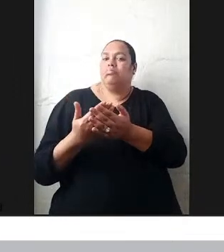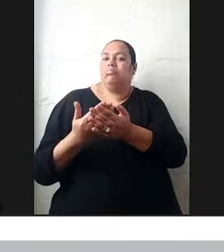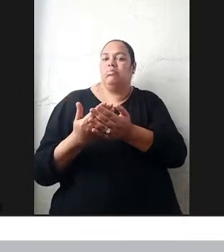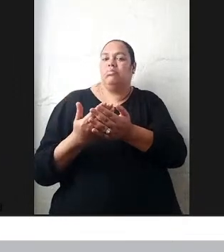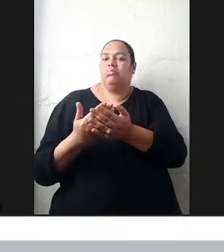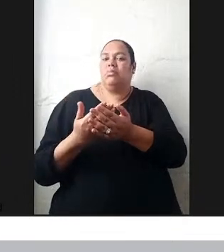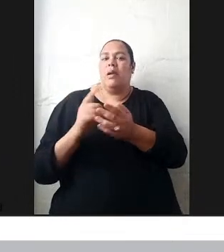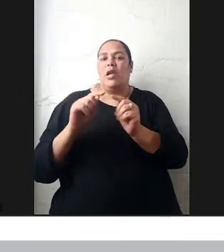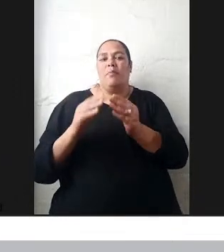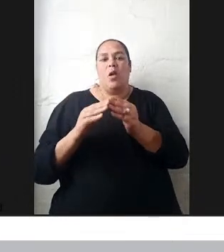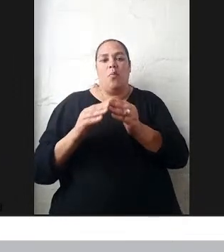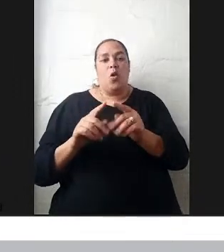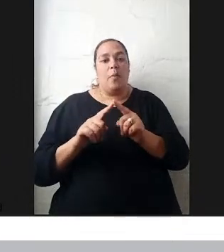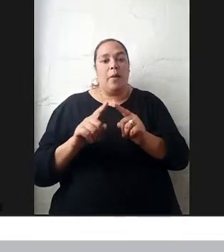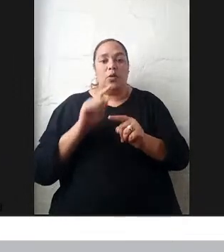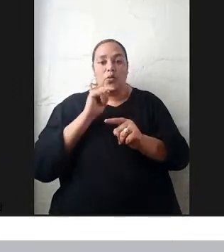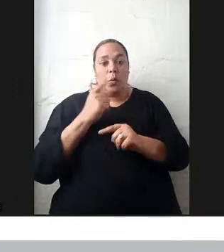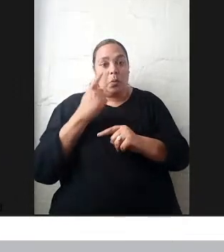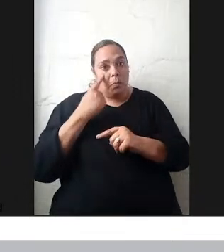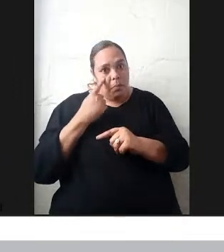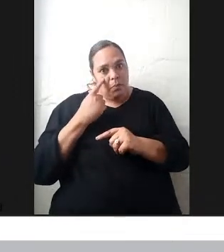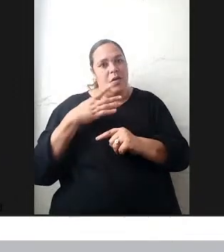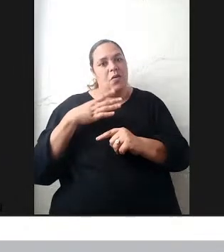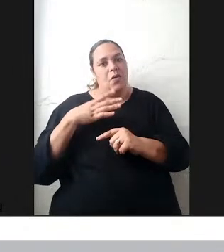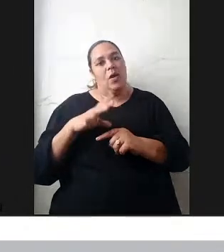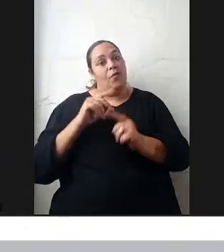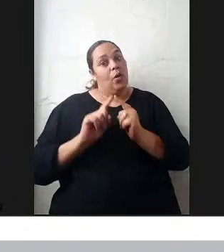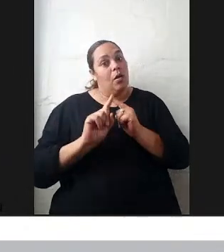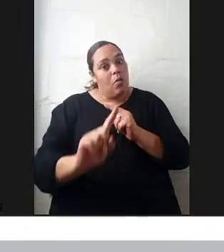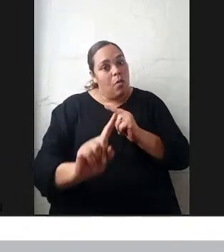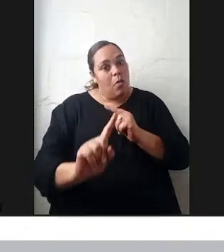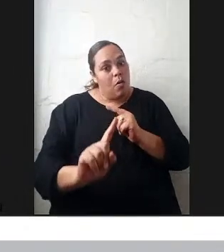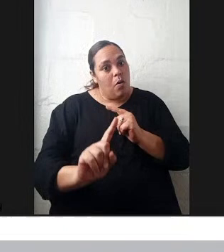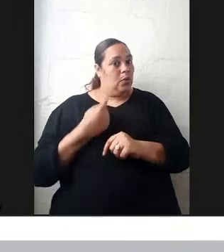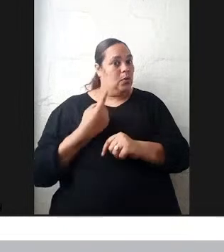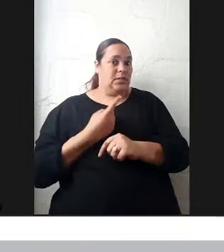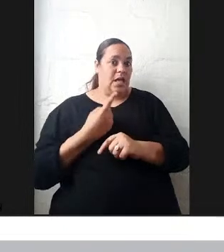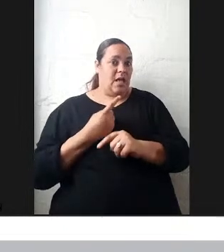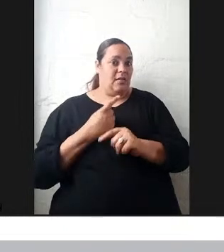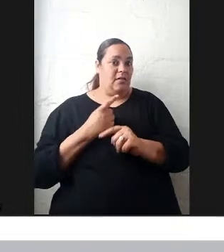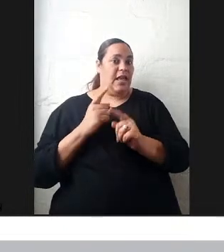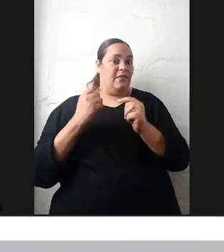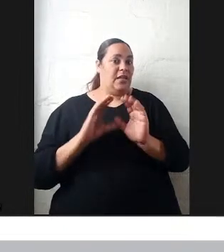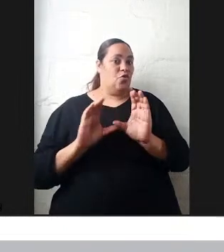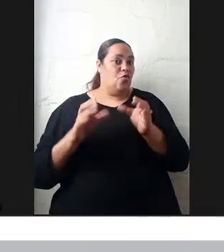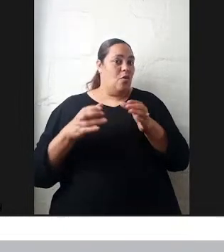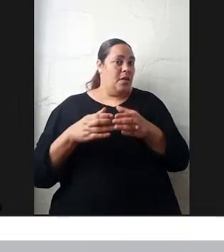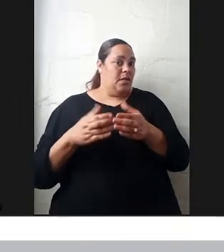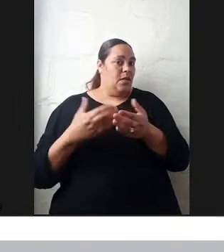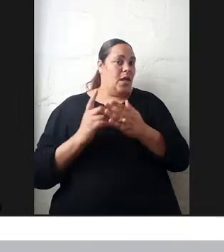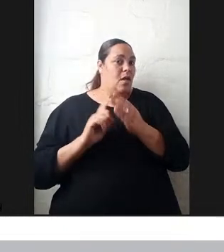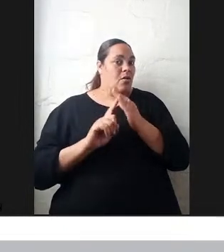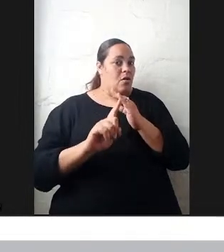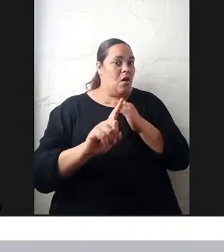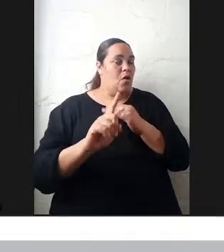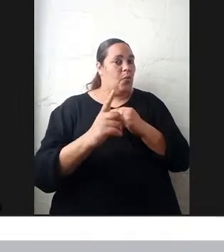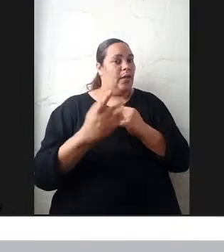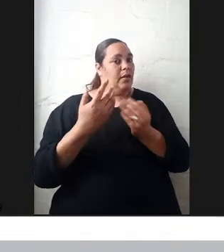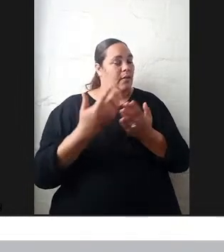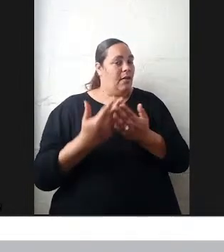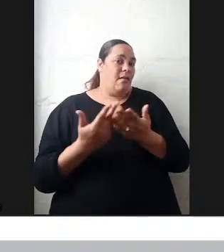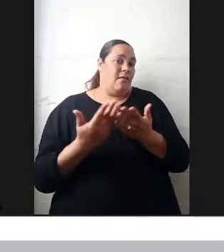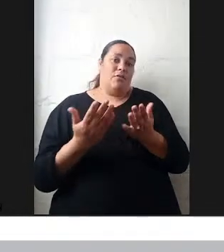port. But if we can go there ourselves as the finance committee, then we can, I mean, just